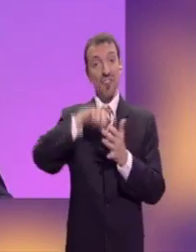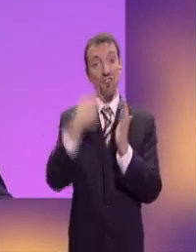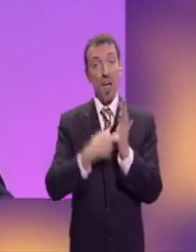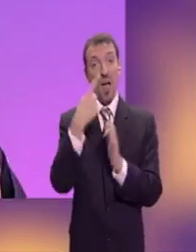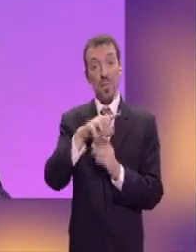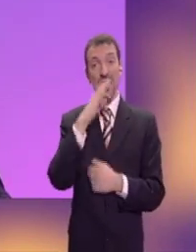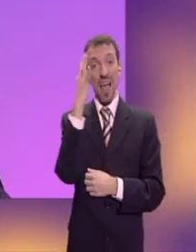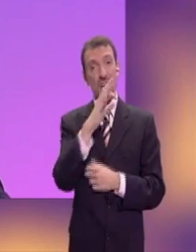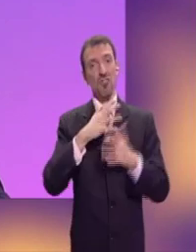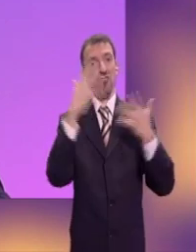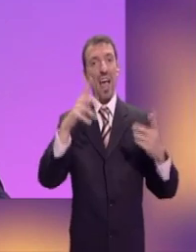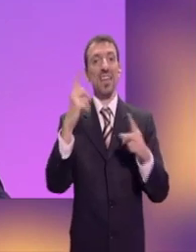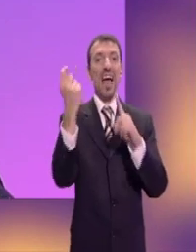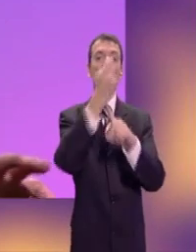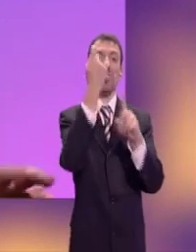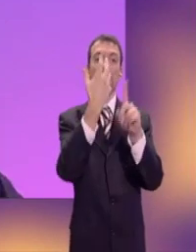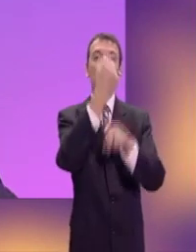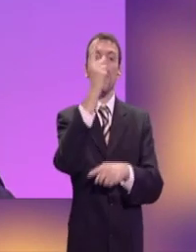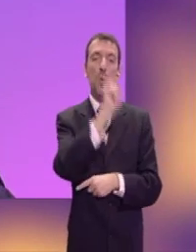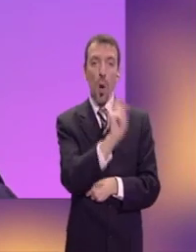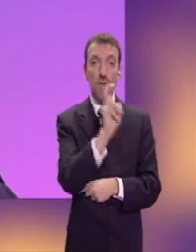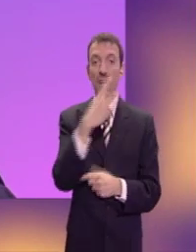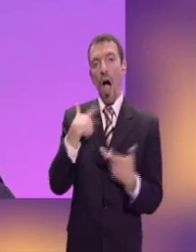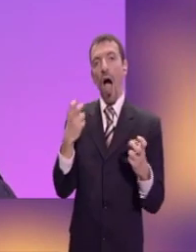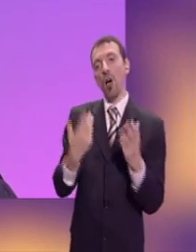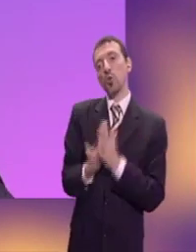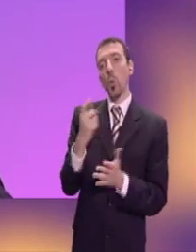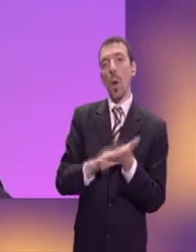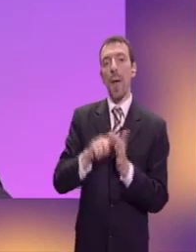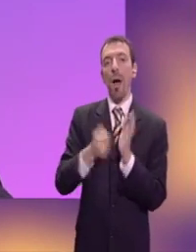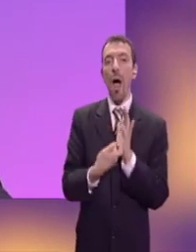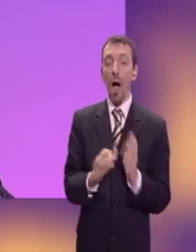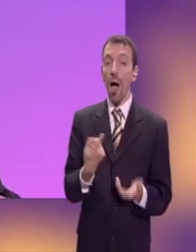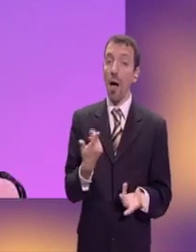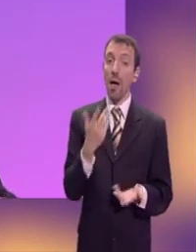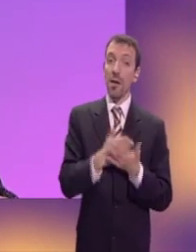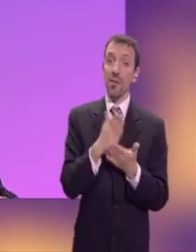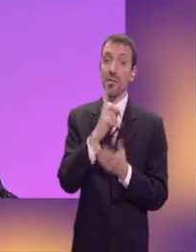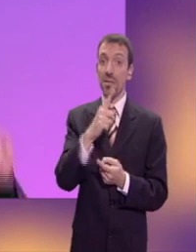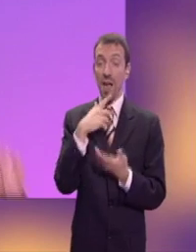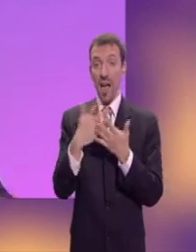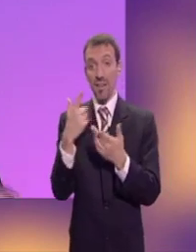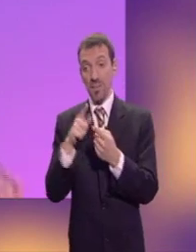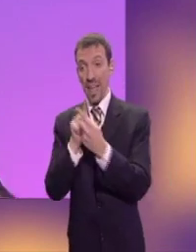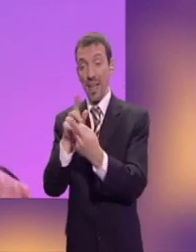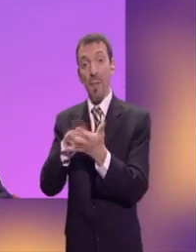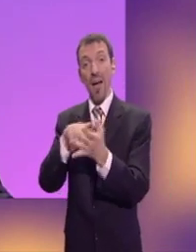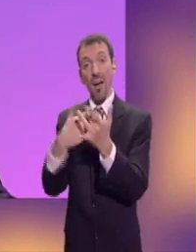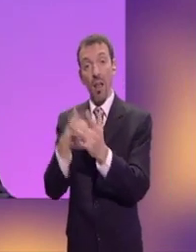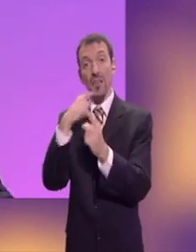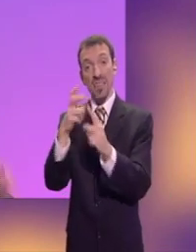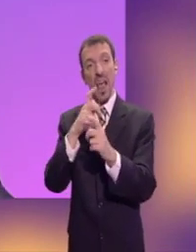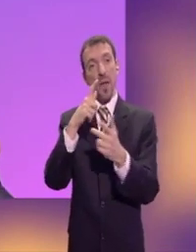her greatest achievement. She said New Labour. Michael Cockrell said to Mrs. Thatcher the other day, tell me how to get on with David Cameron, said, I still prefer Tony